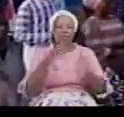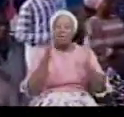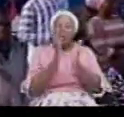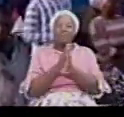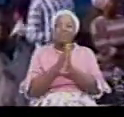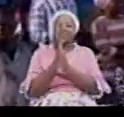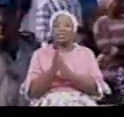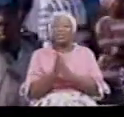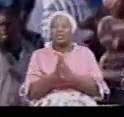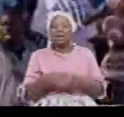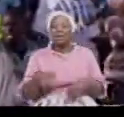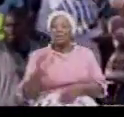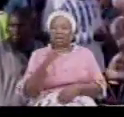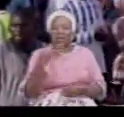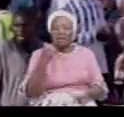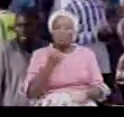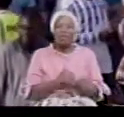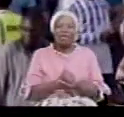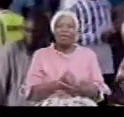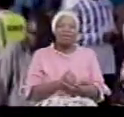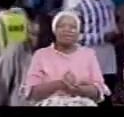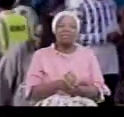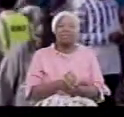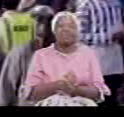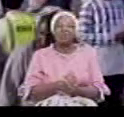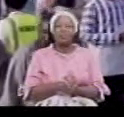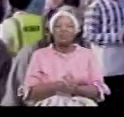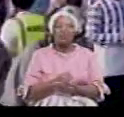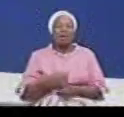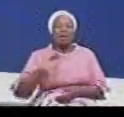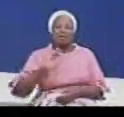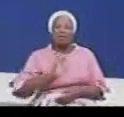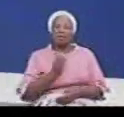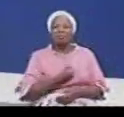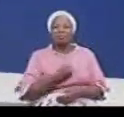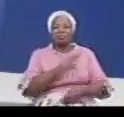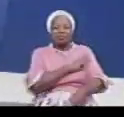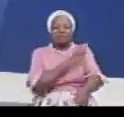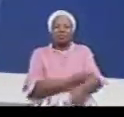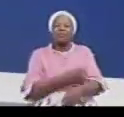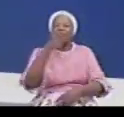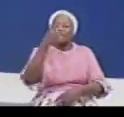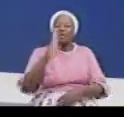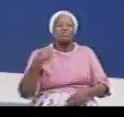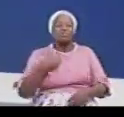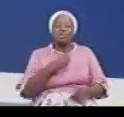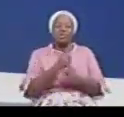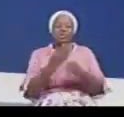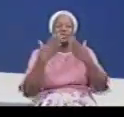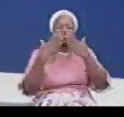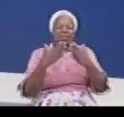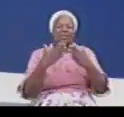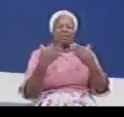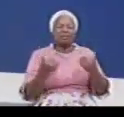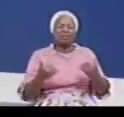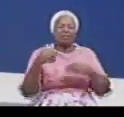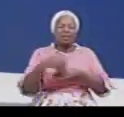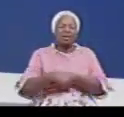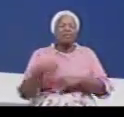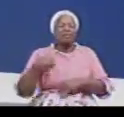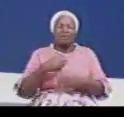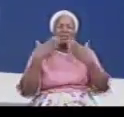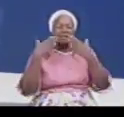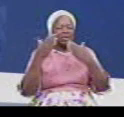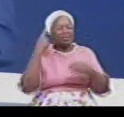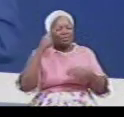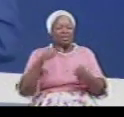Amen. Amen. Almighty God, we bless your name tonight. We worship you this evening.